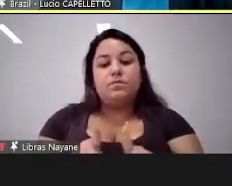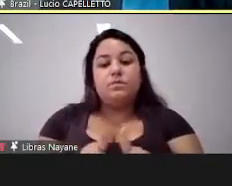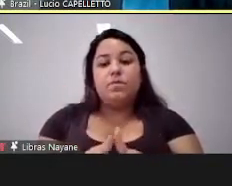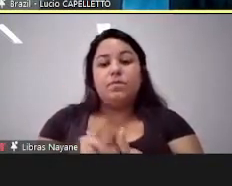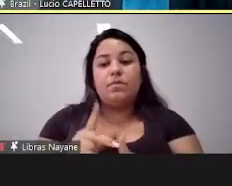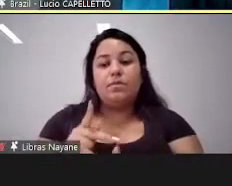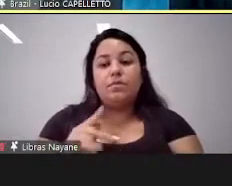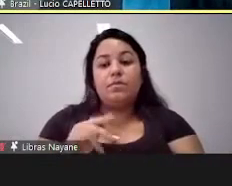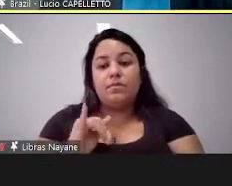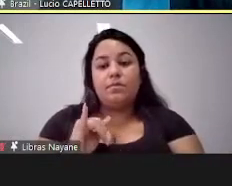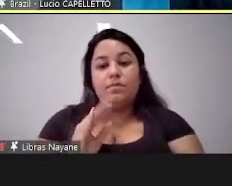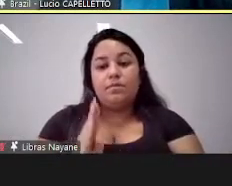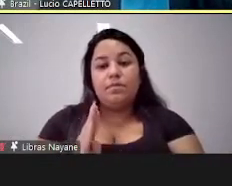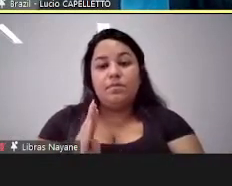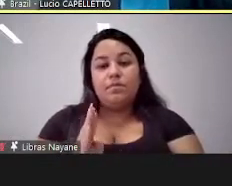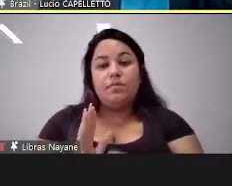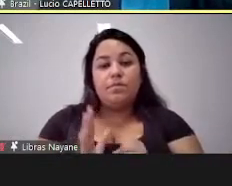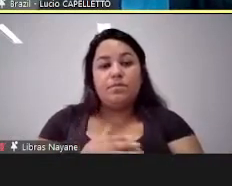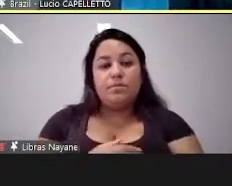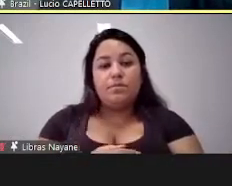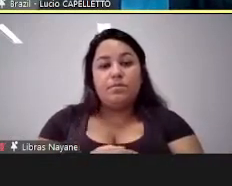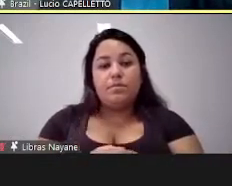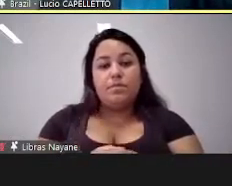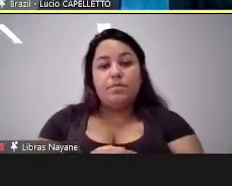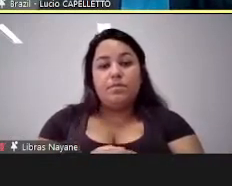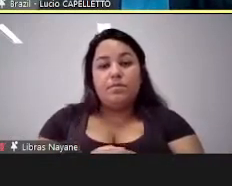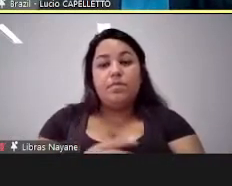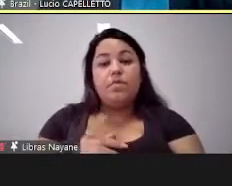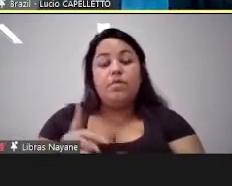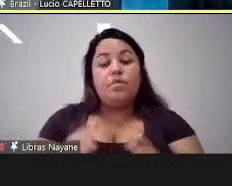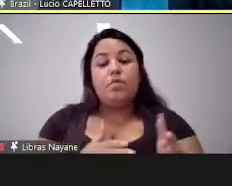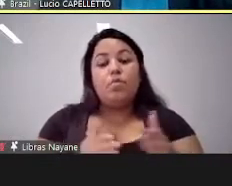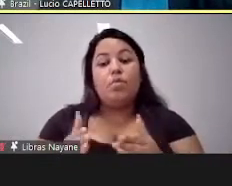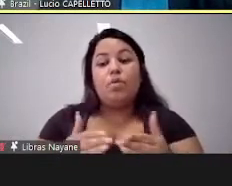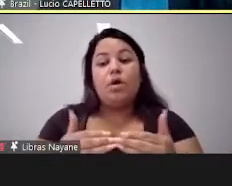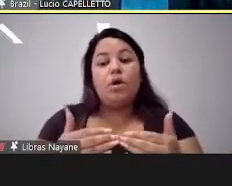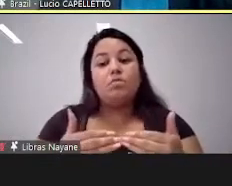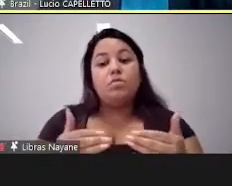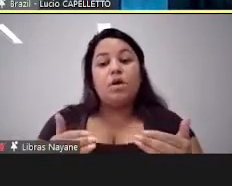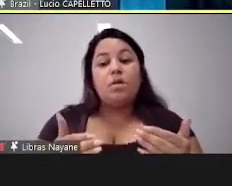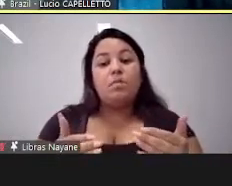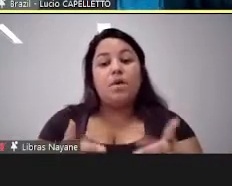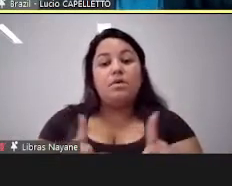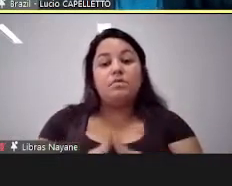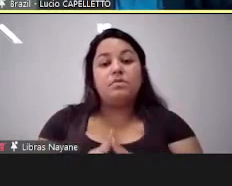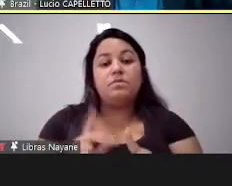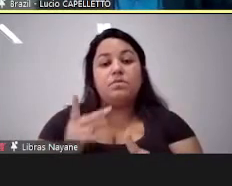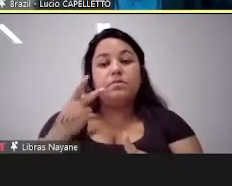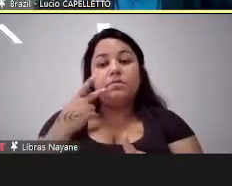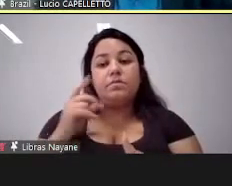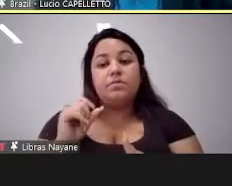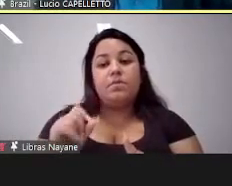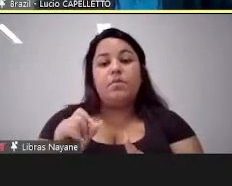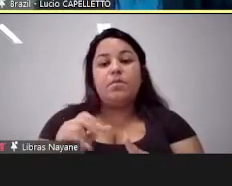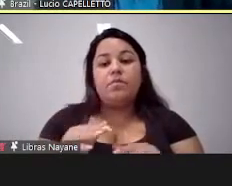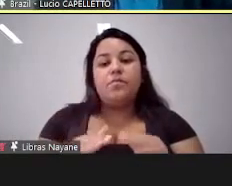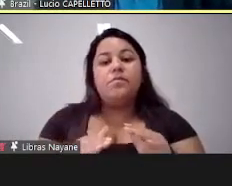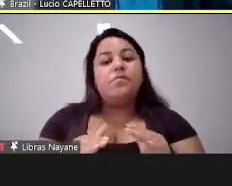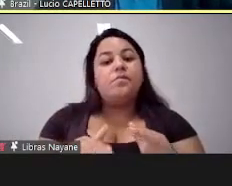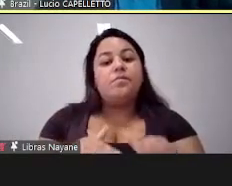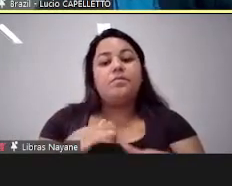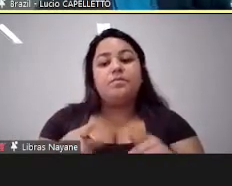regarding the GDP. And we still have, compared to Denmark,